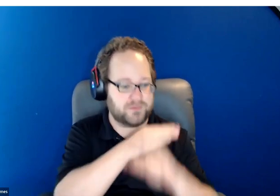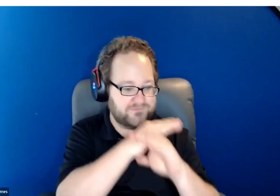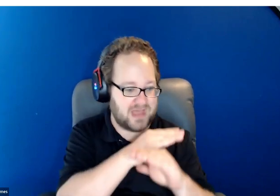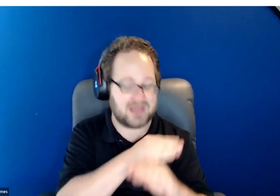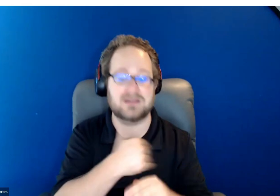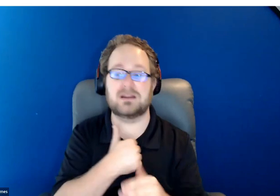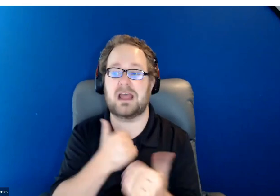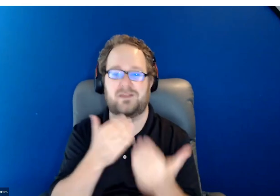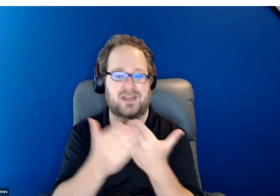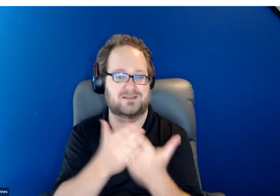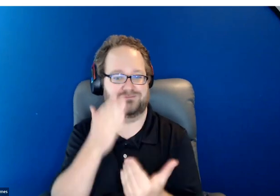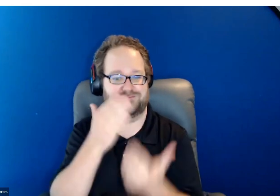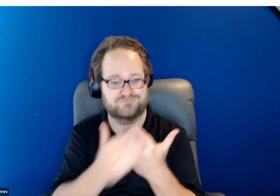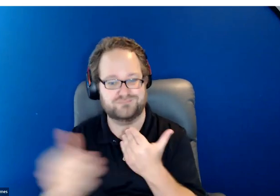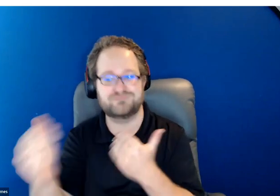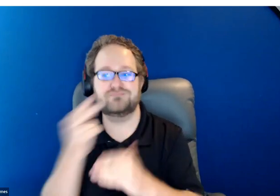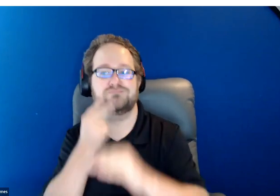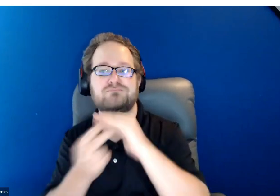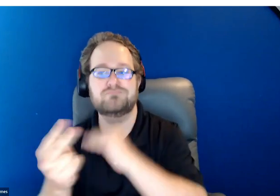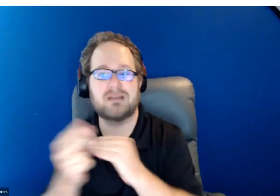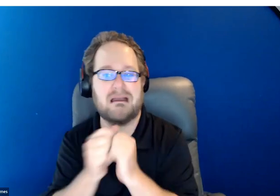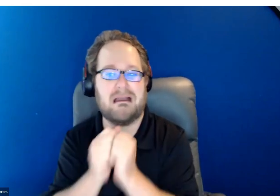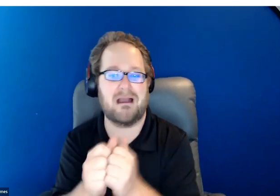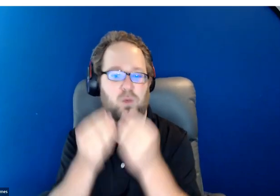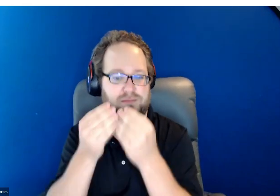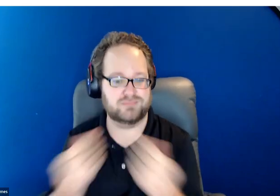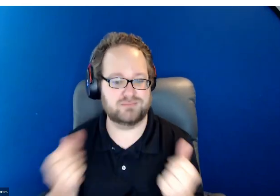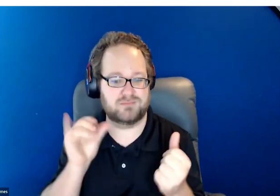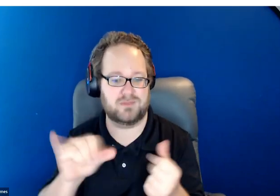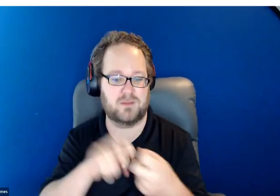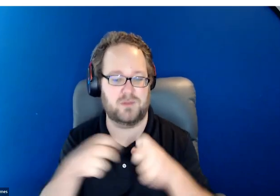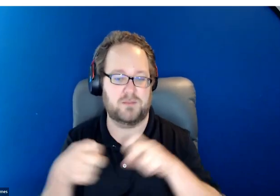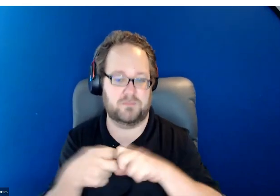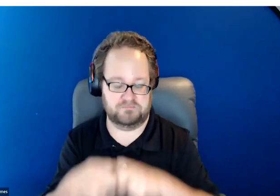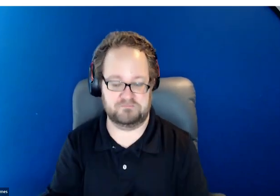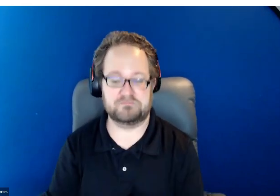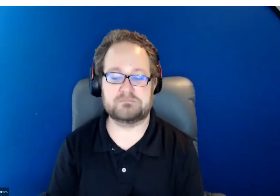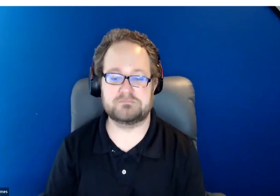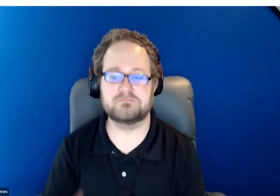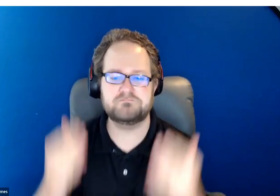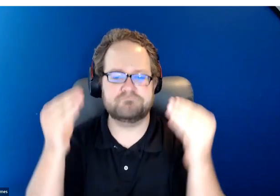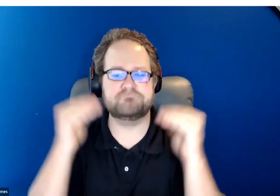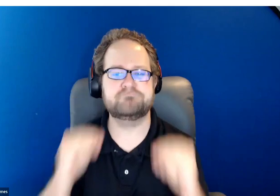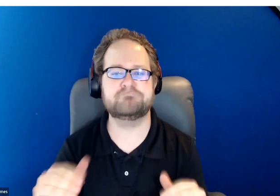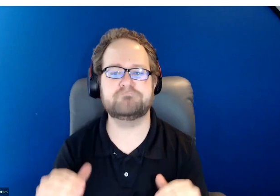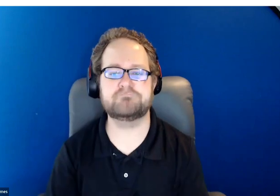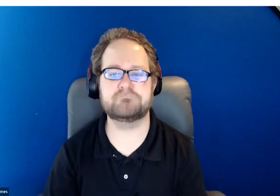coordinated approach across federal, state, and local partners. Next slide, please.